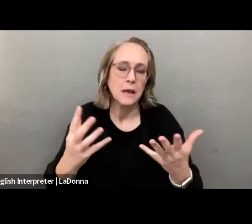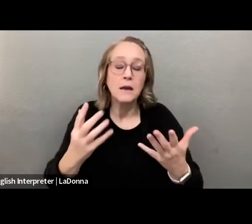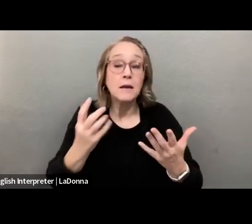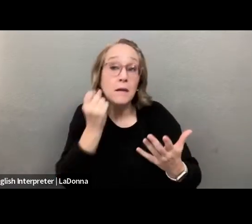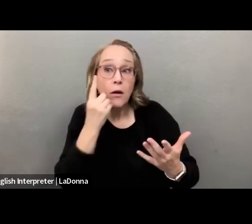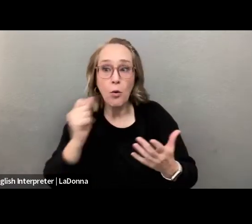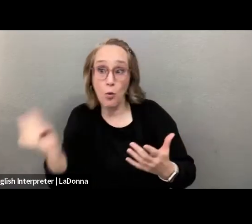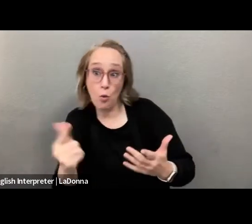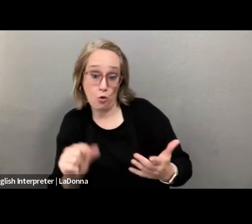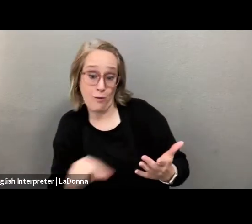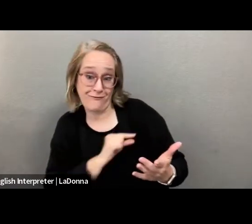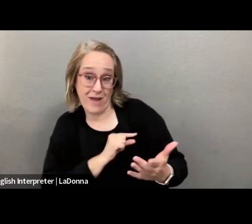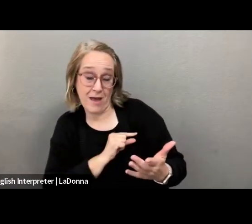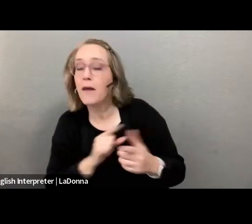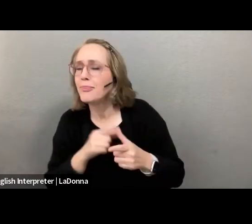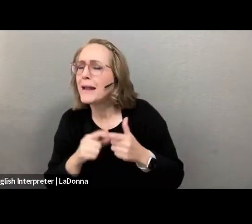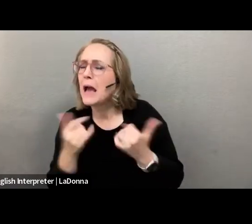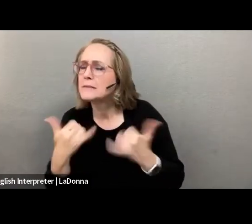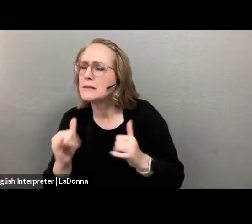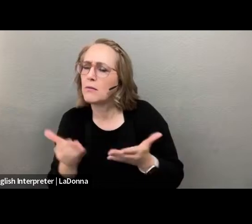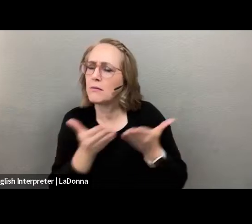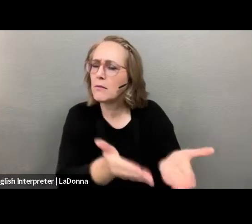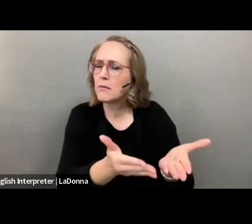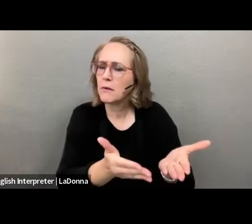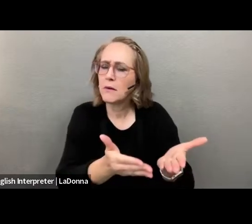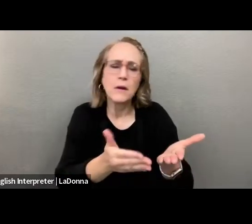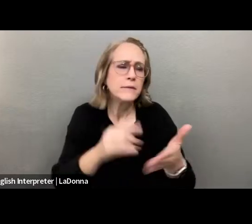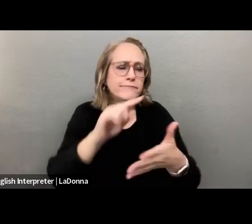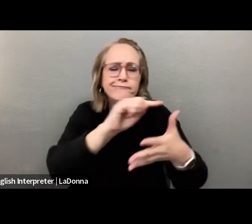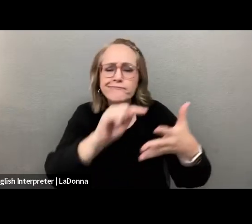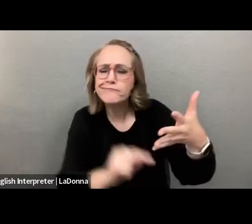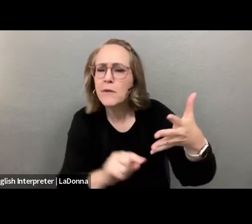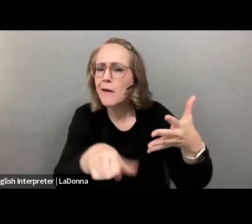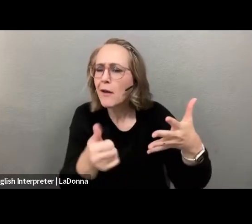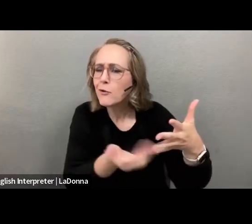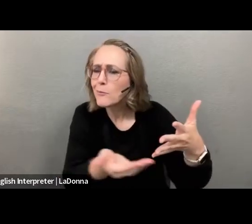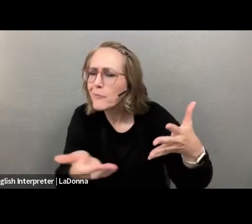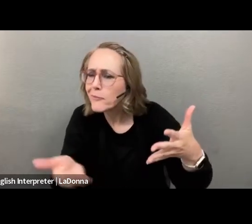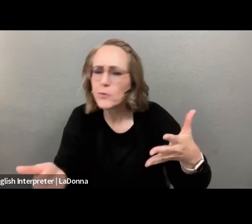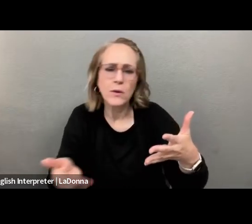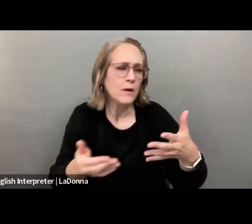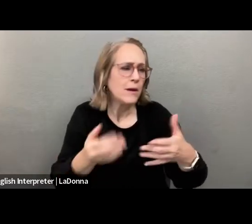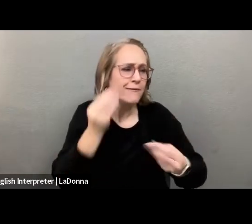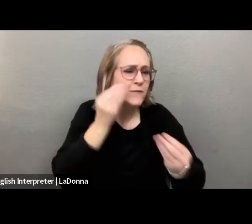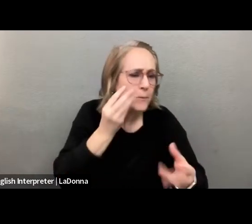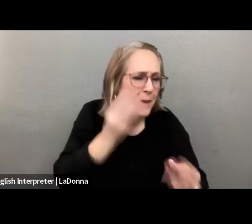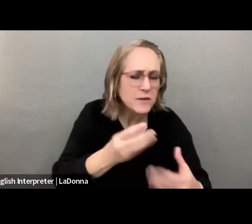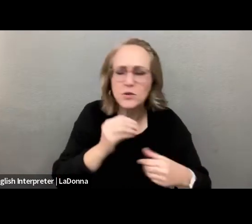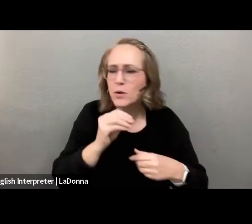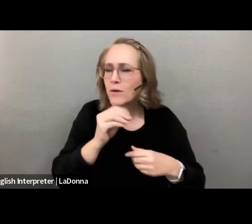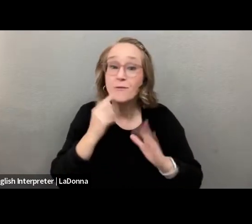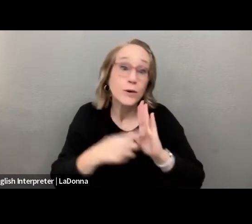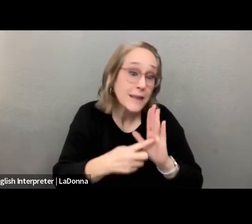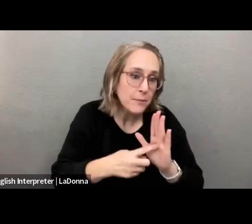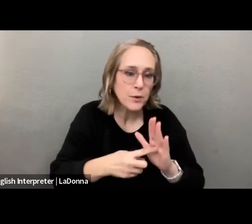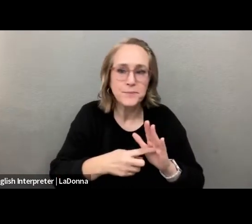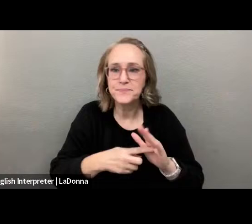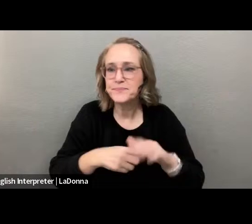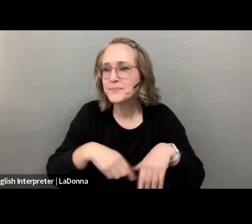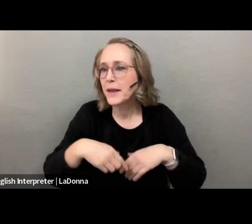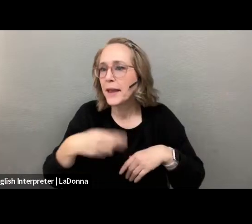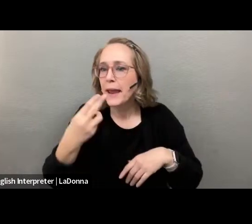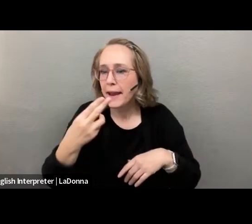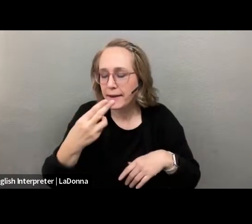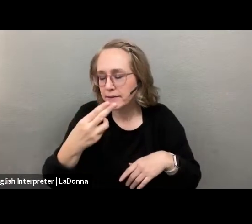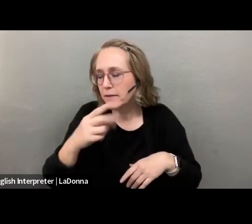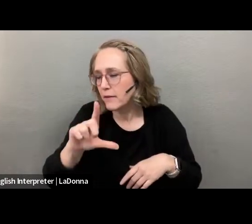if they don't qualify, then I give them other information, resources. I tell them about the Hearing Loss Association of